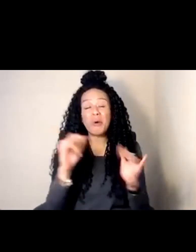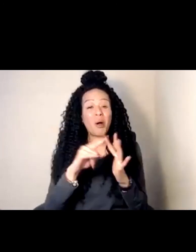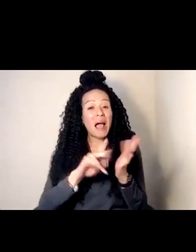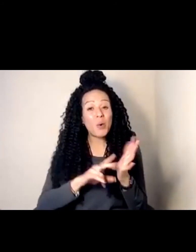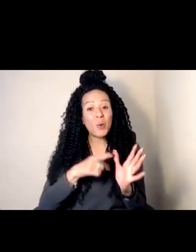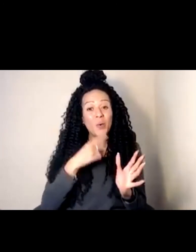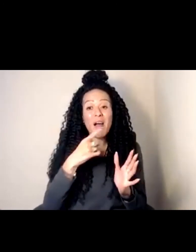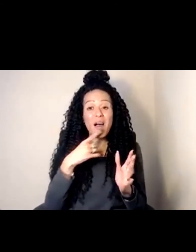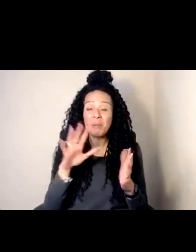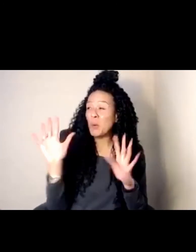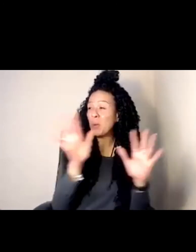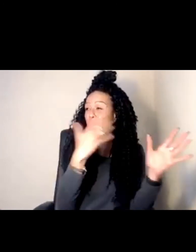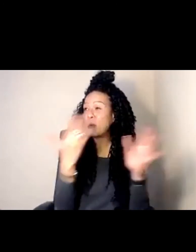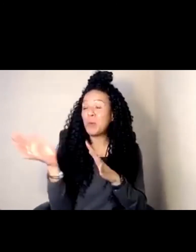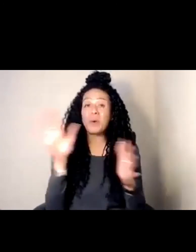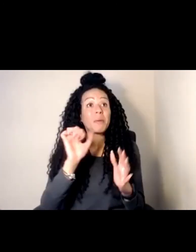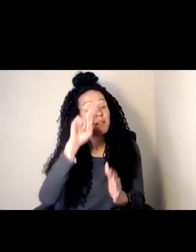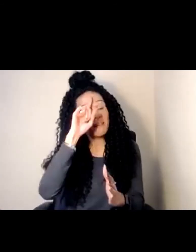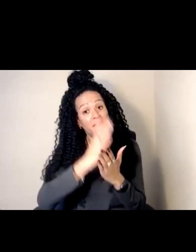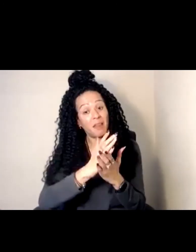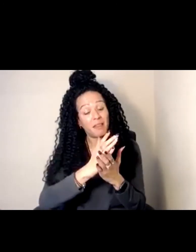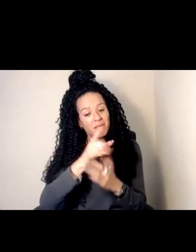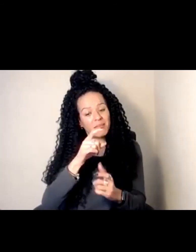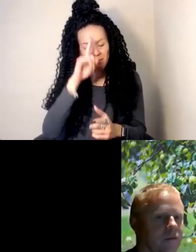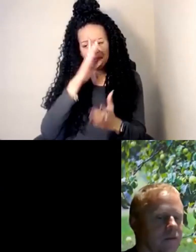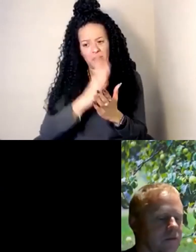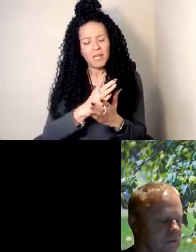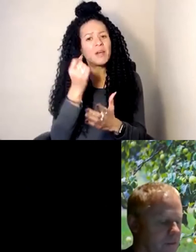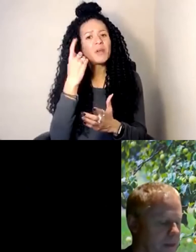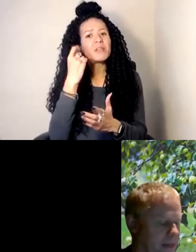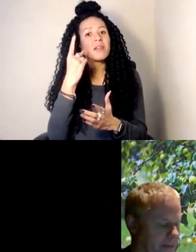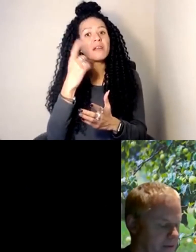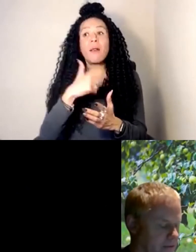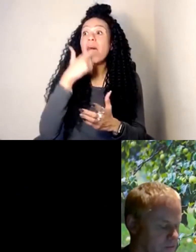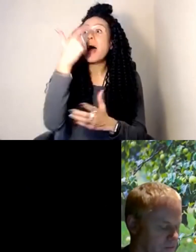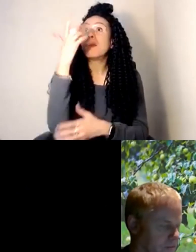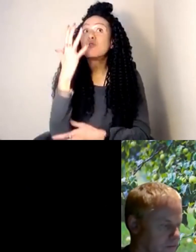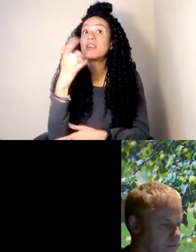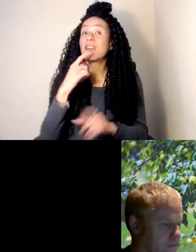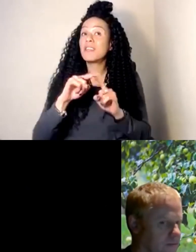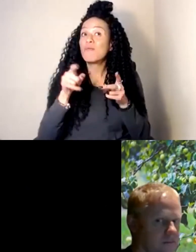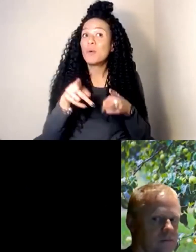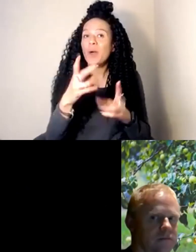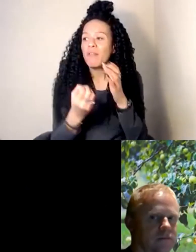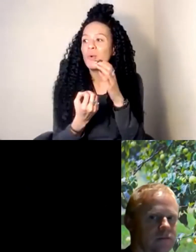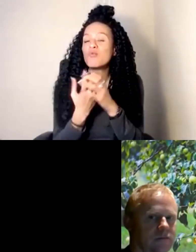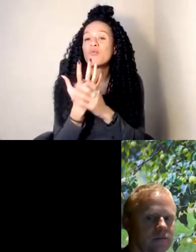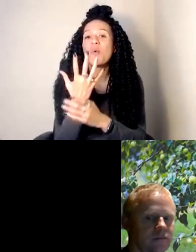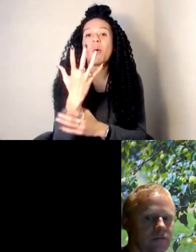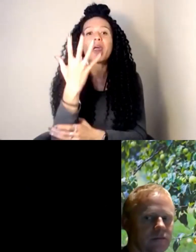his faith had brought him to understand that apple trees have other ways of growing.